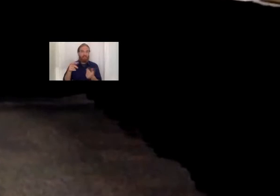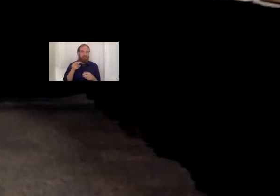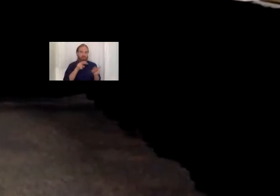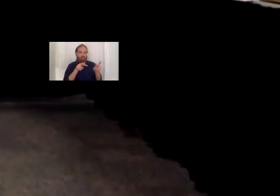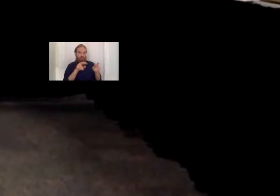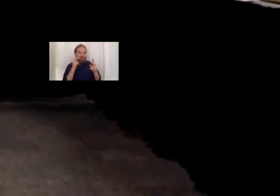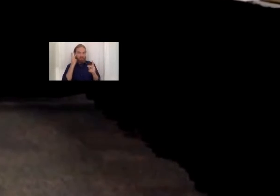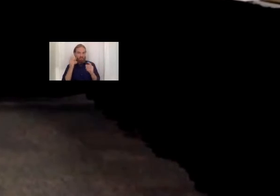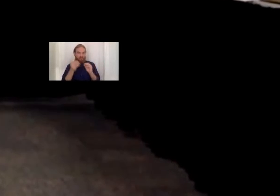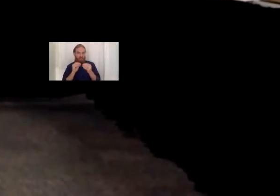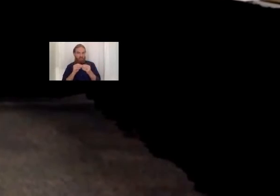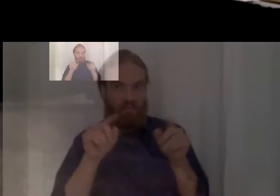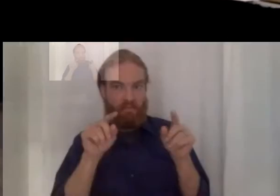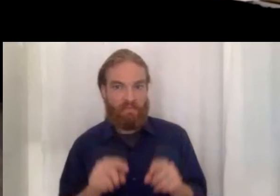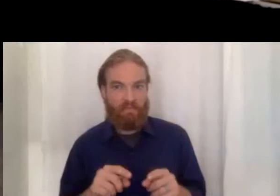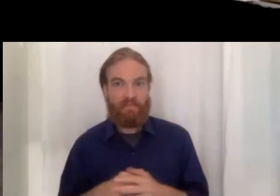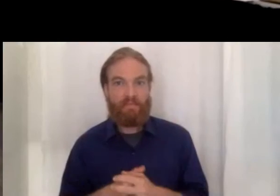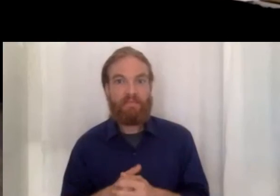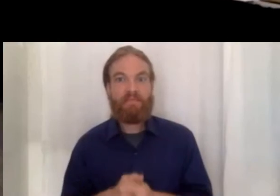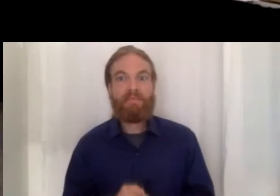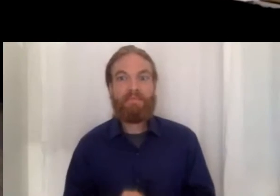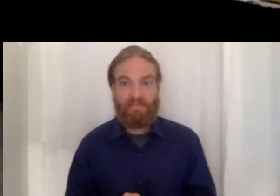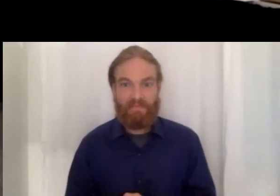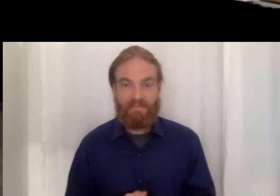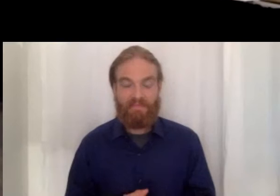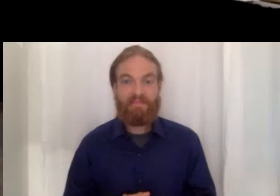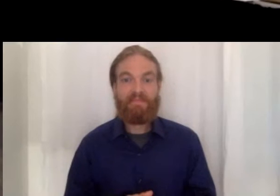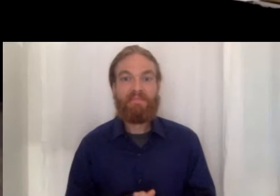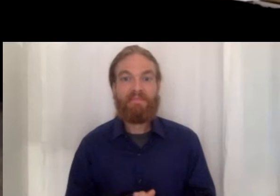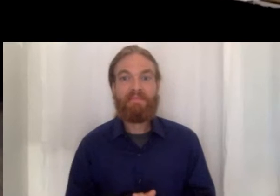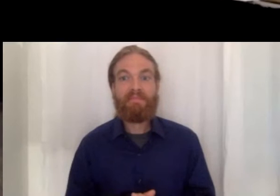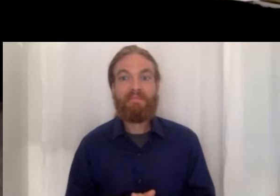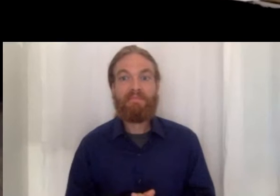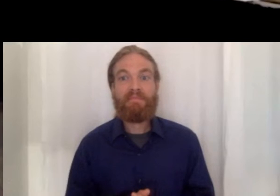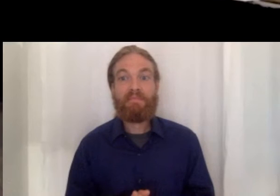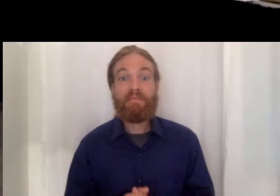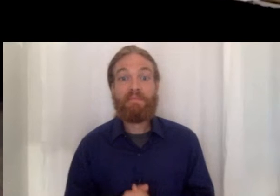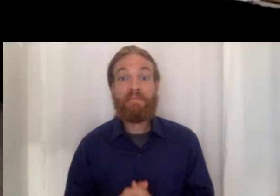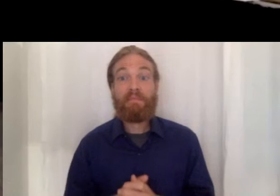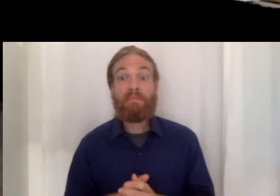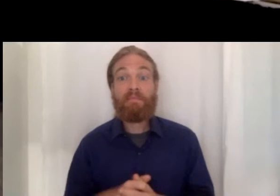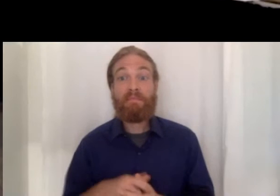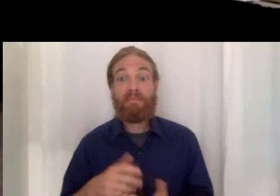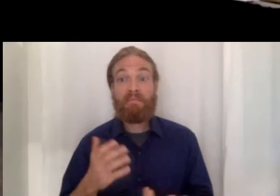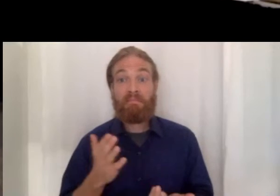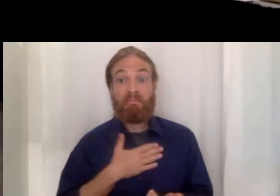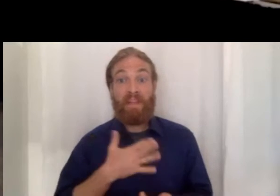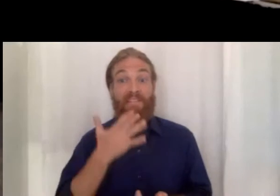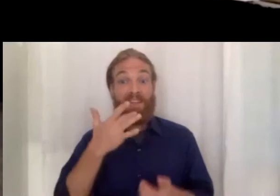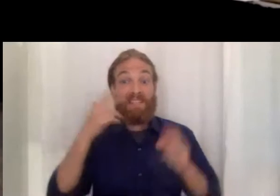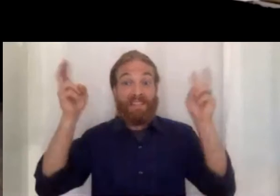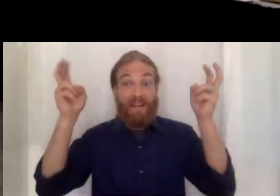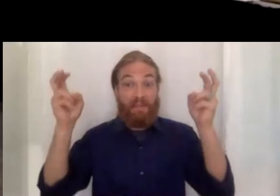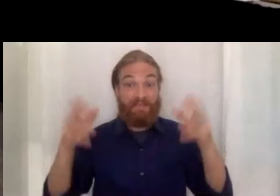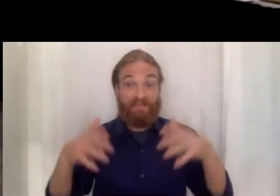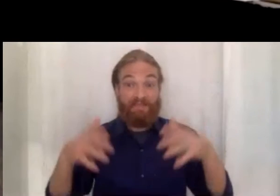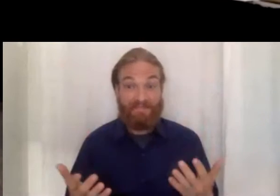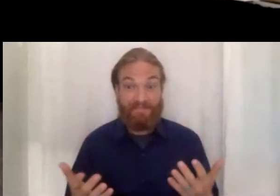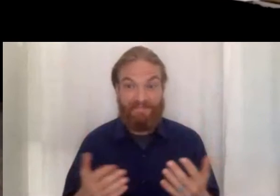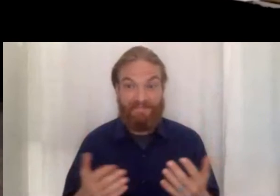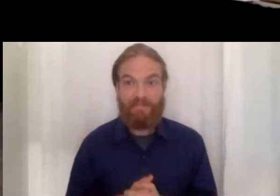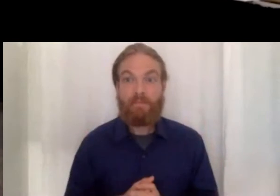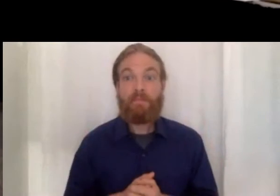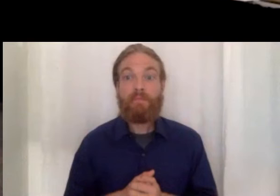Are we ready to go on to monoclonal? Yes. Favorite topic. Go for it. Favorite topic. Okay, so when we look at COVID